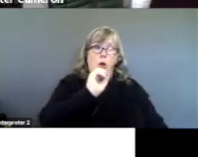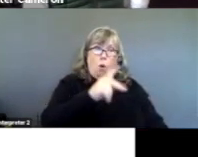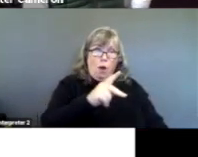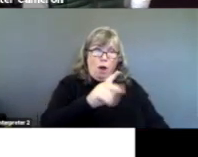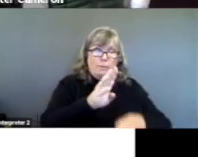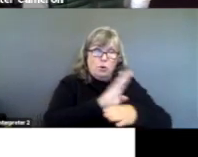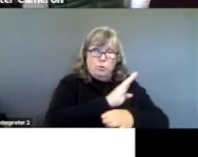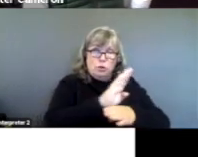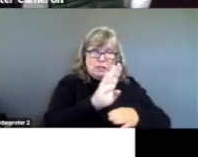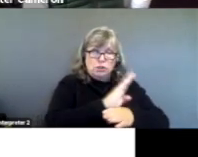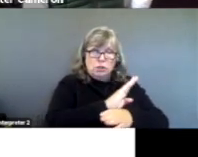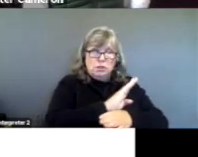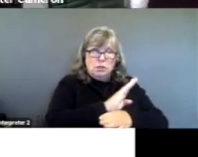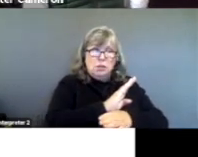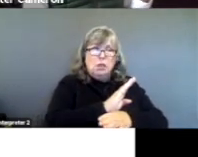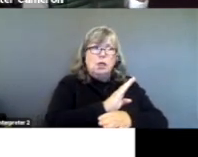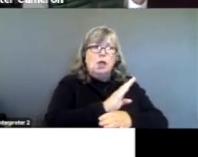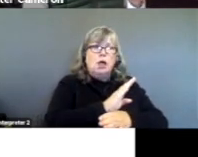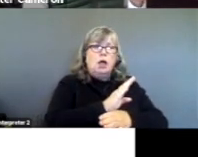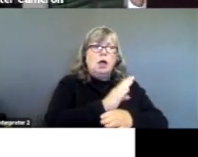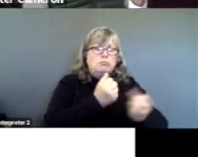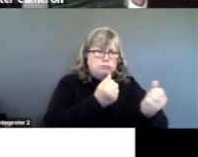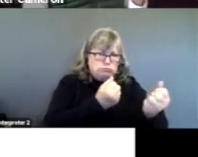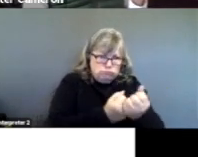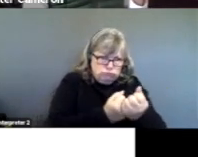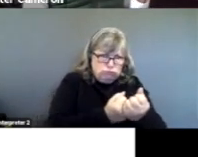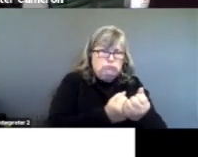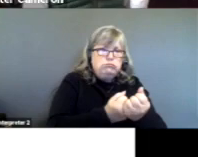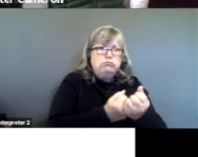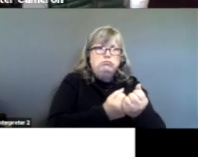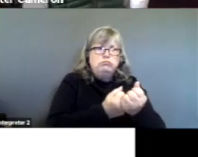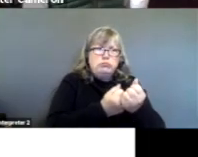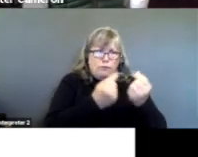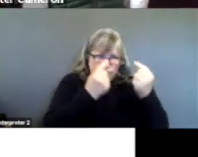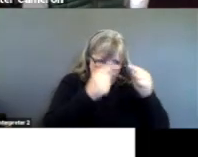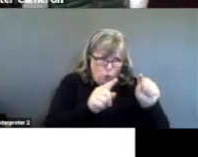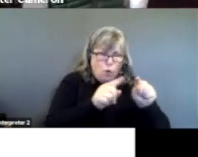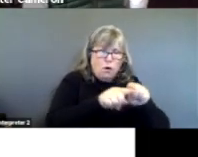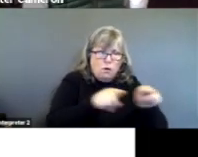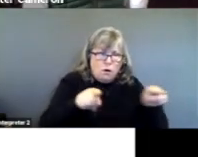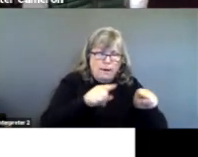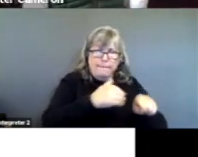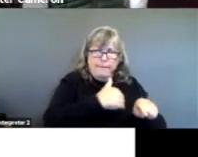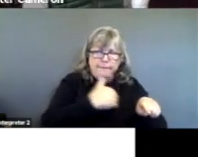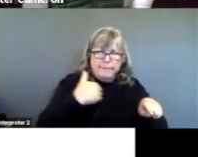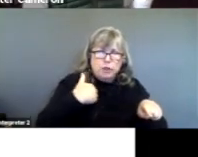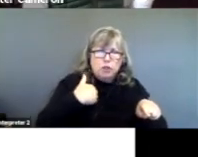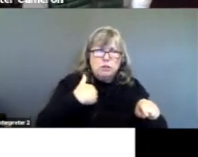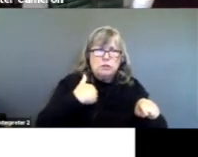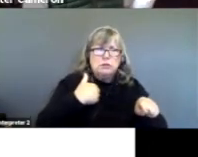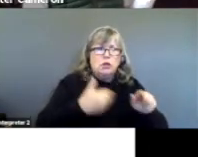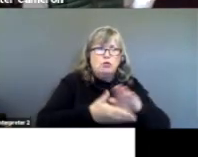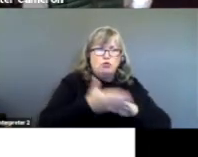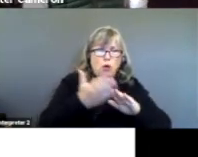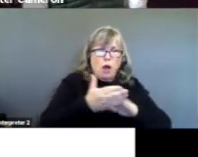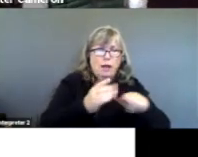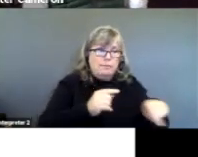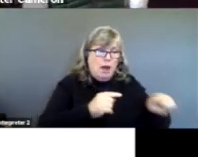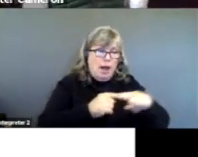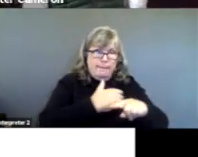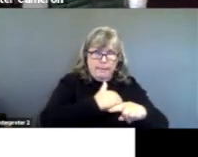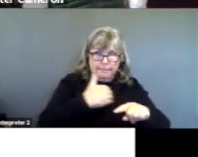serves its members, and it's controlled by its members. And it is one member, one